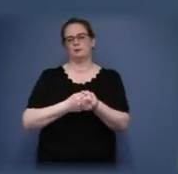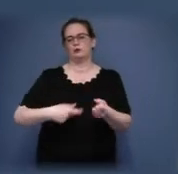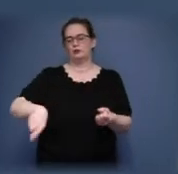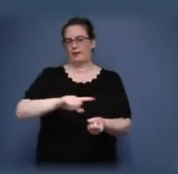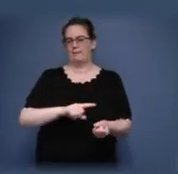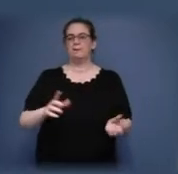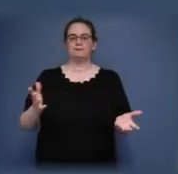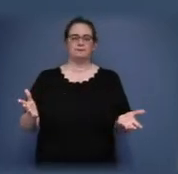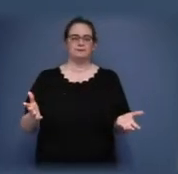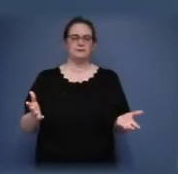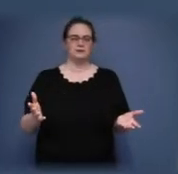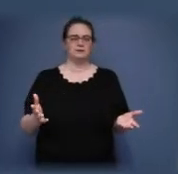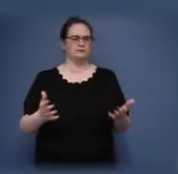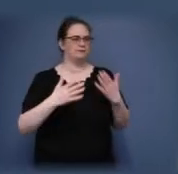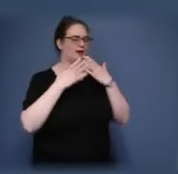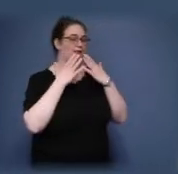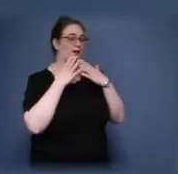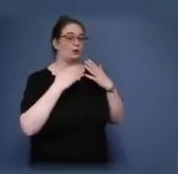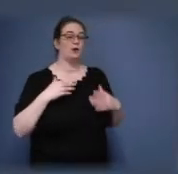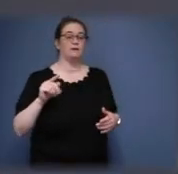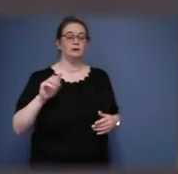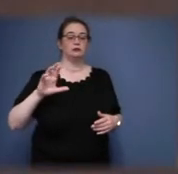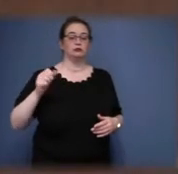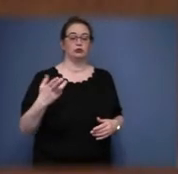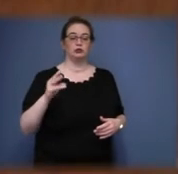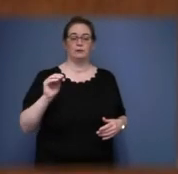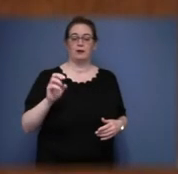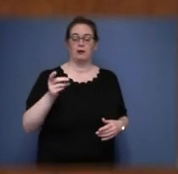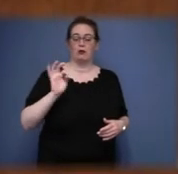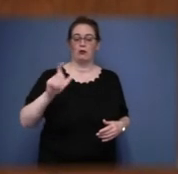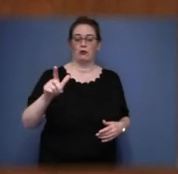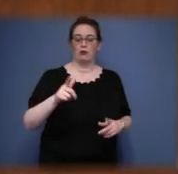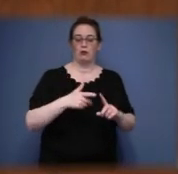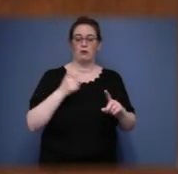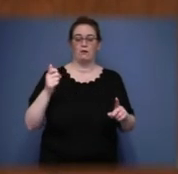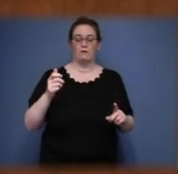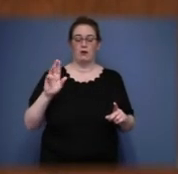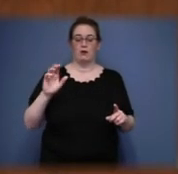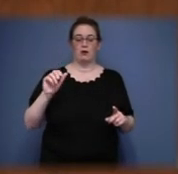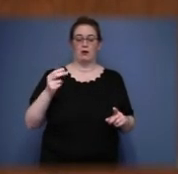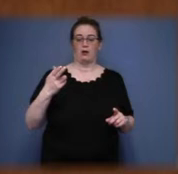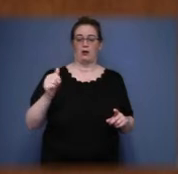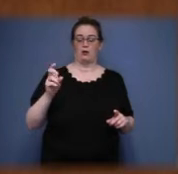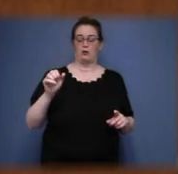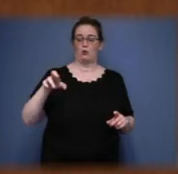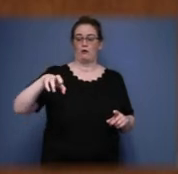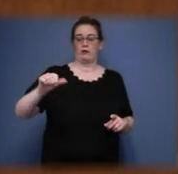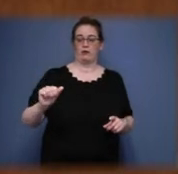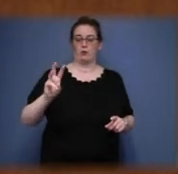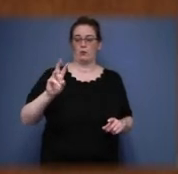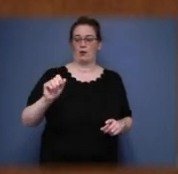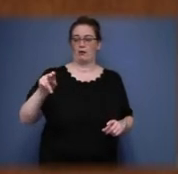So, thank you. And we have Trish McGarrigle here from Anoria Wellness.